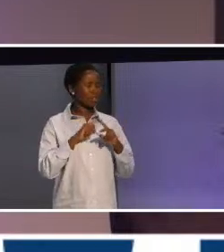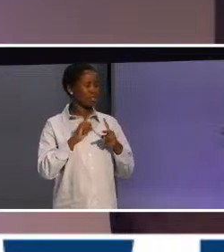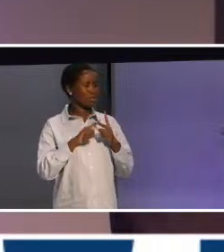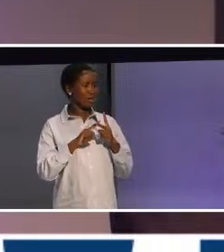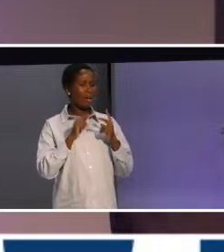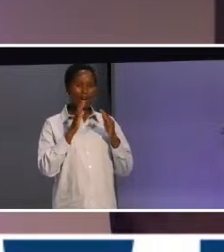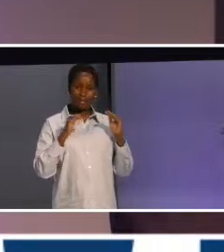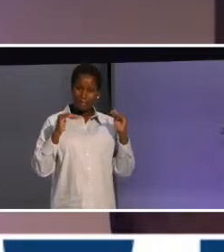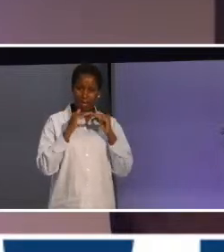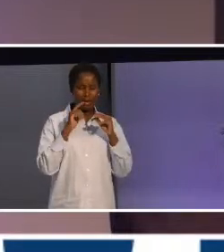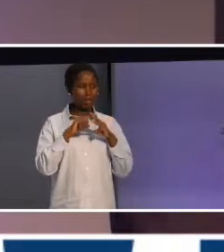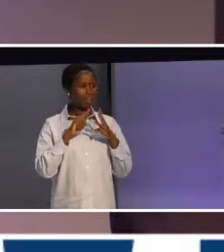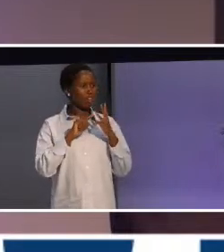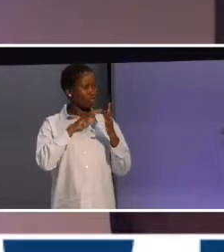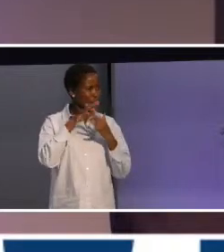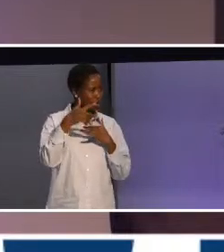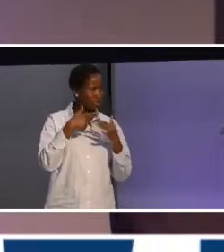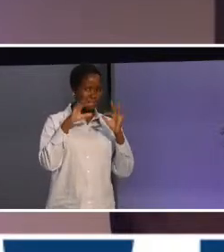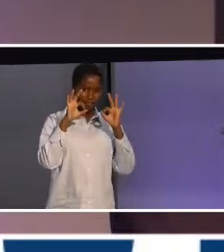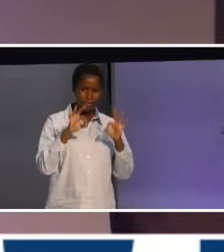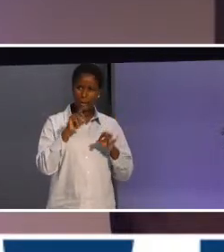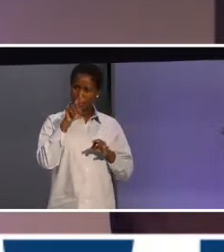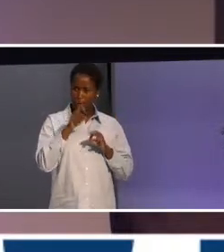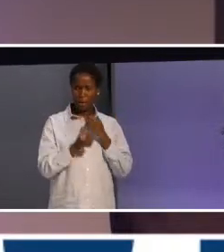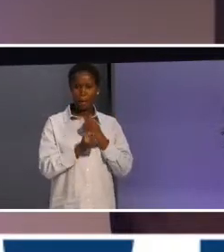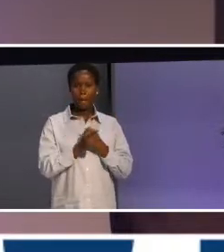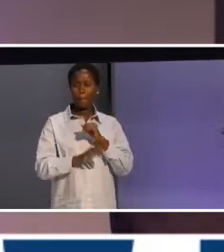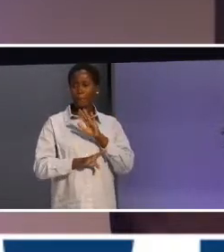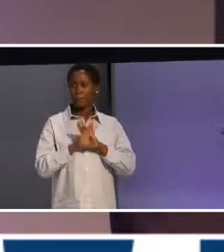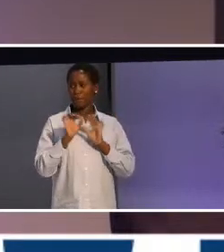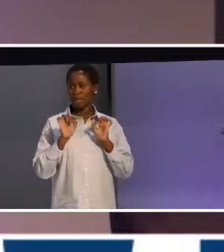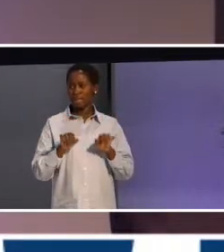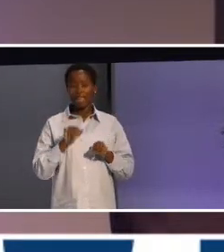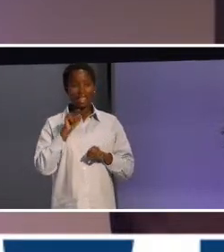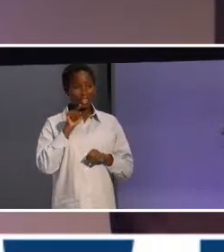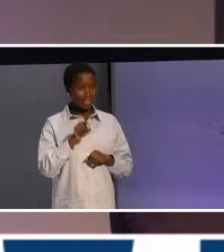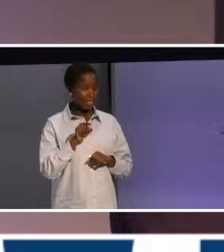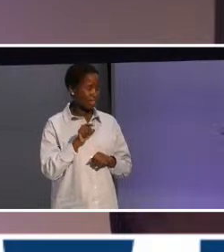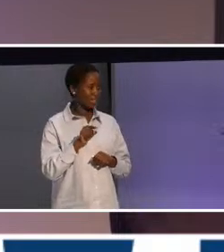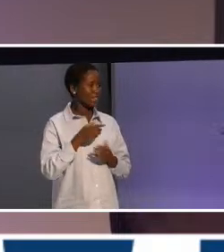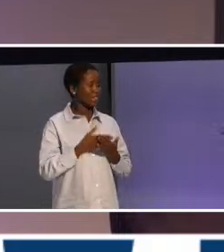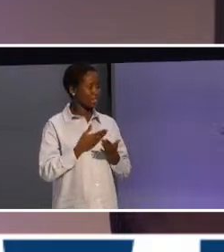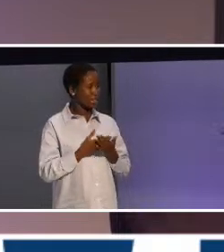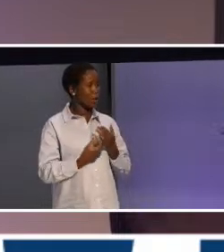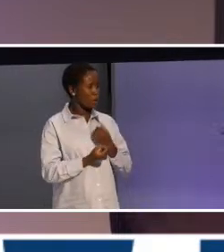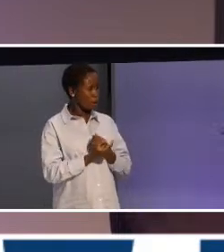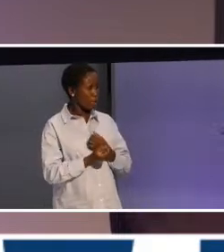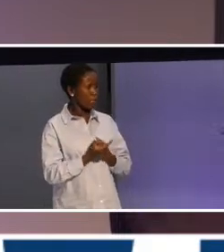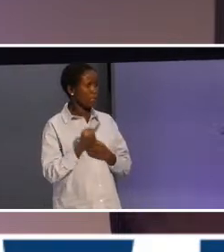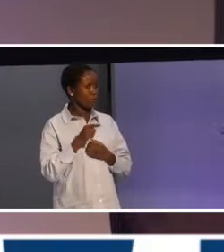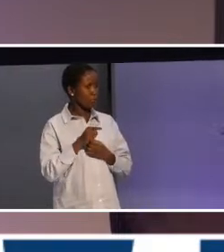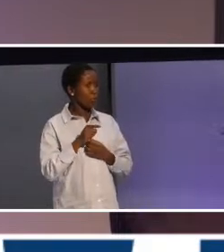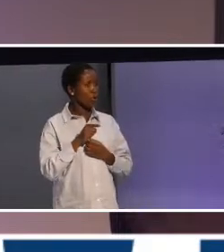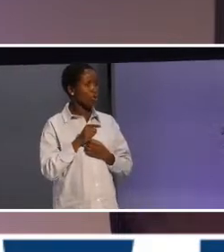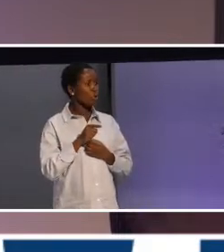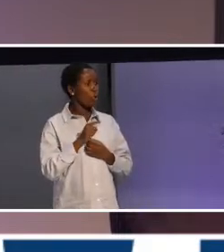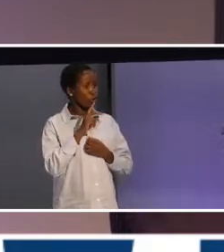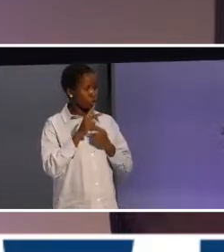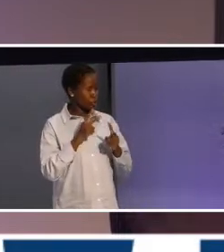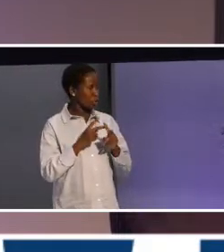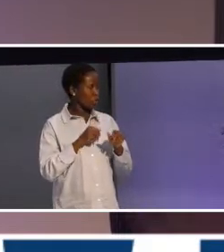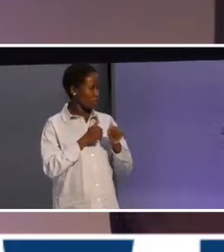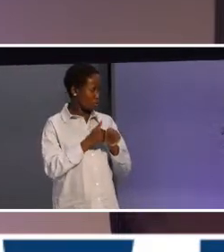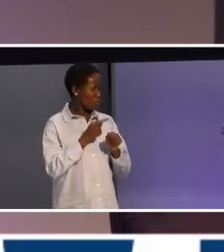inclusive elections are a cornerstone is a precondition to the peace dividends which follow resolution of conflict and